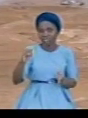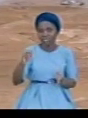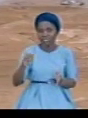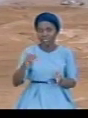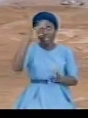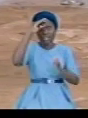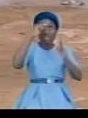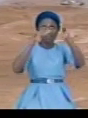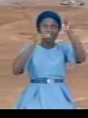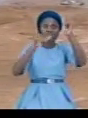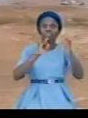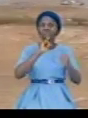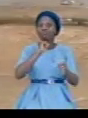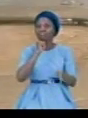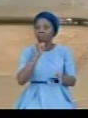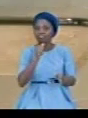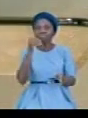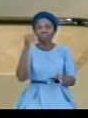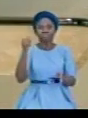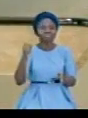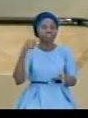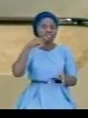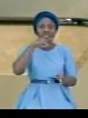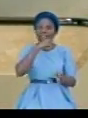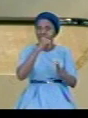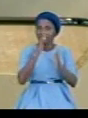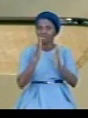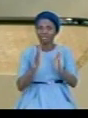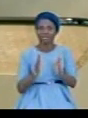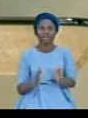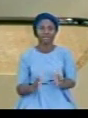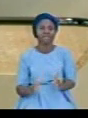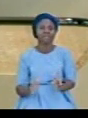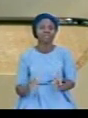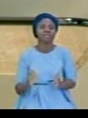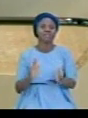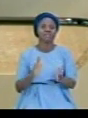lie. He is not a liar.